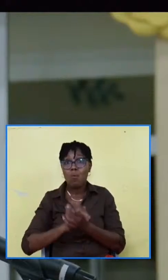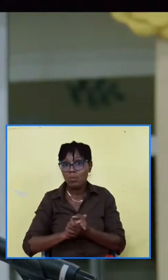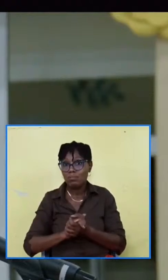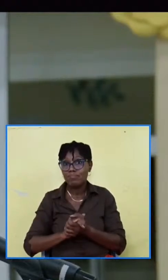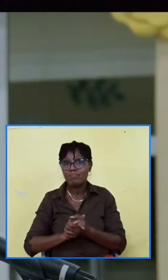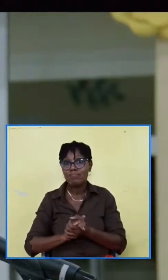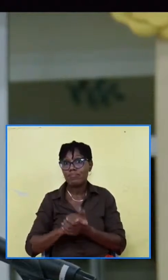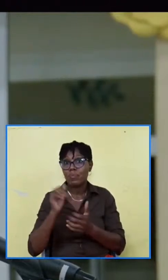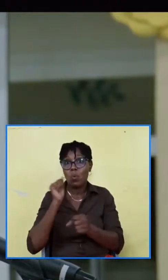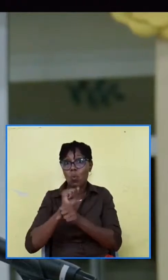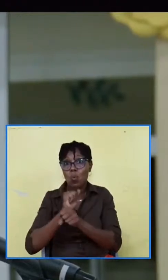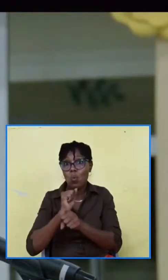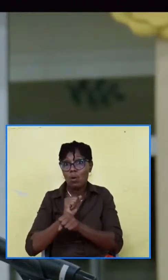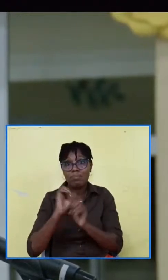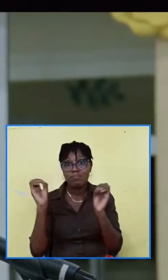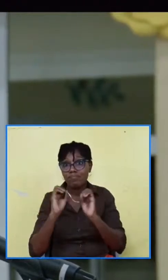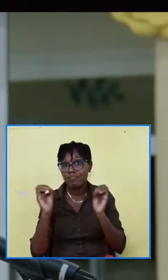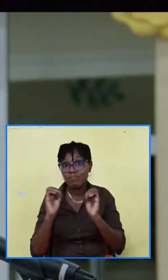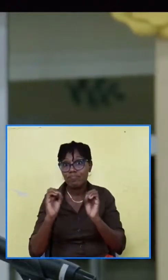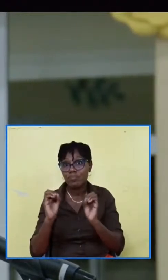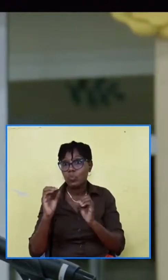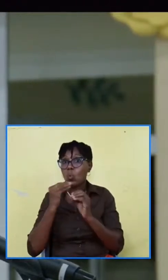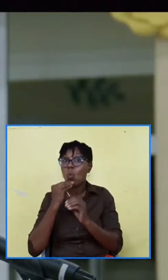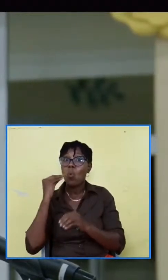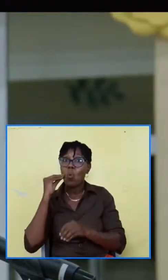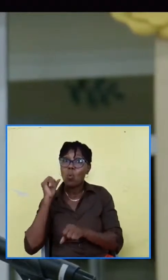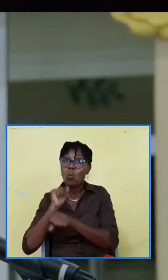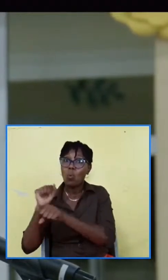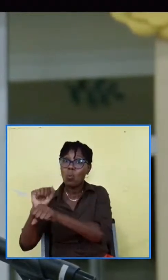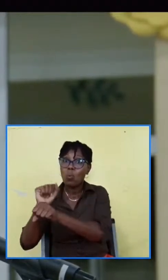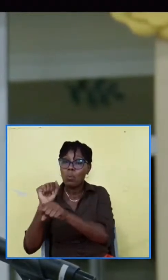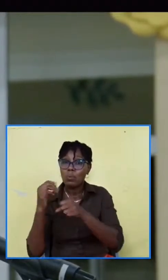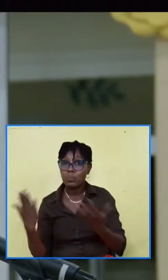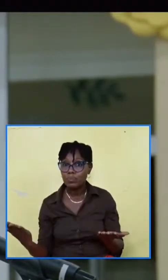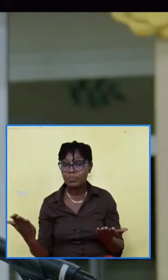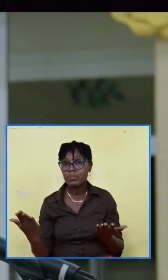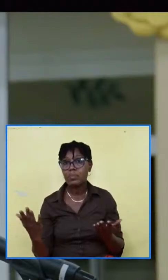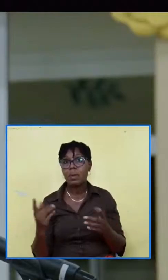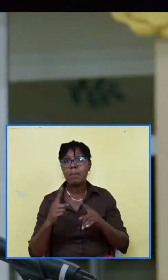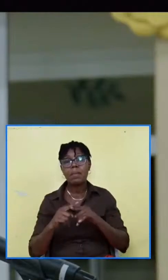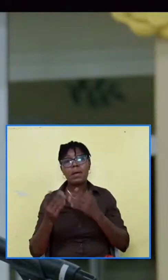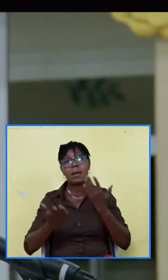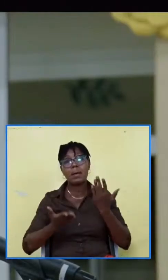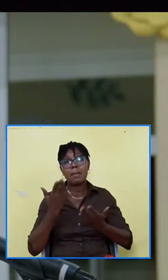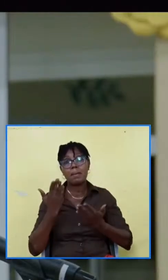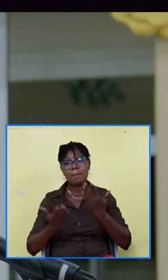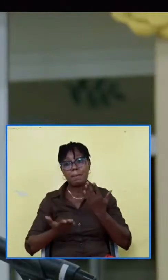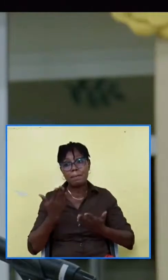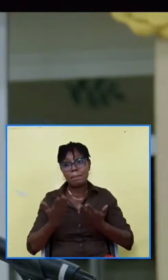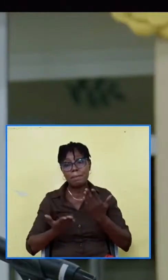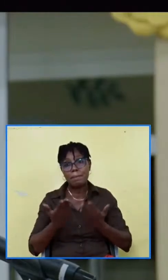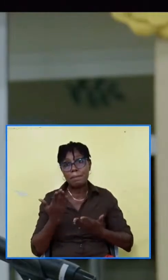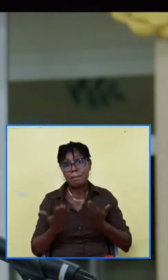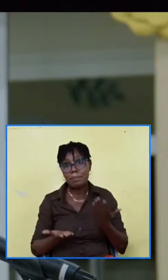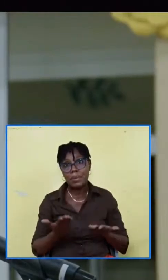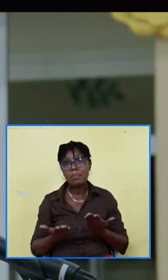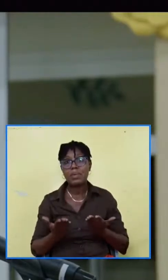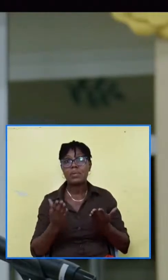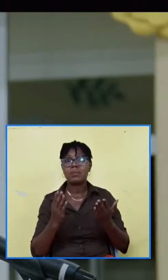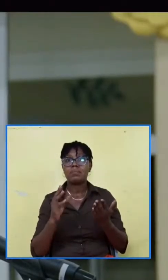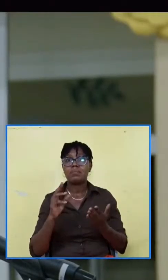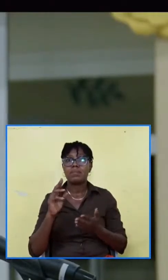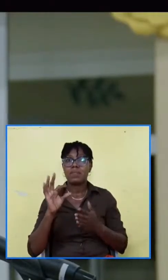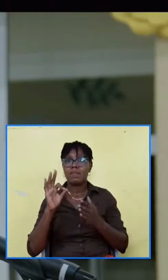pension. But maybe the household income would be sufficient, and it's maybe not designed for, quote unquote, my wife, who has never been employed.